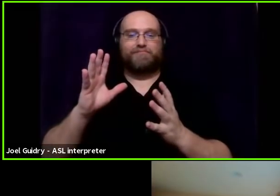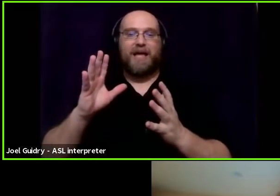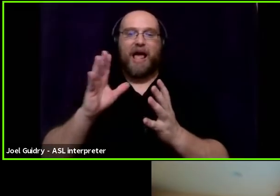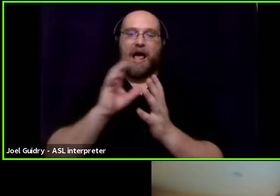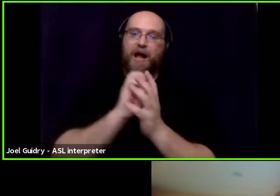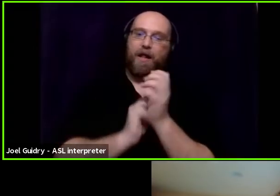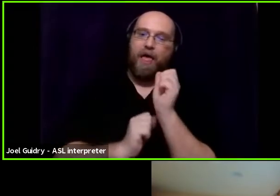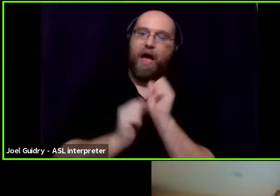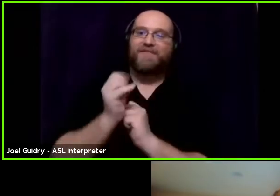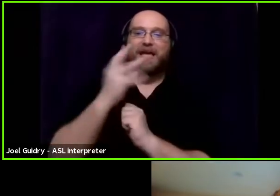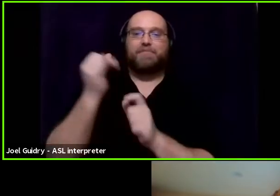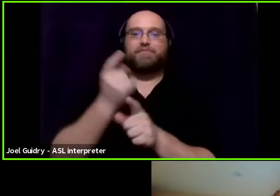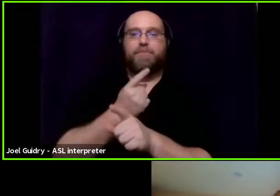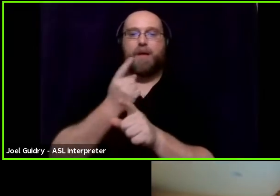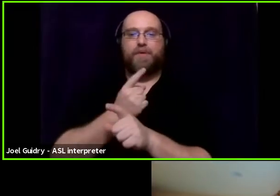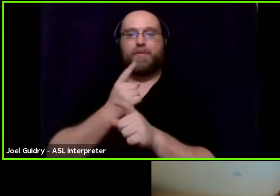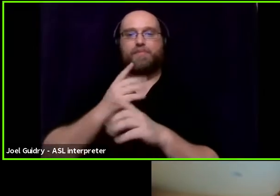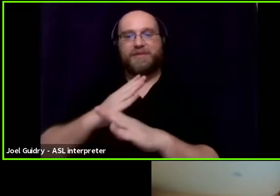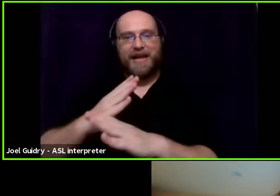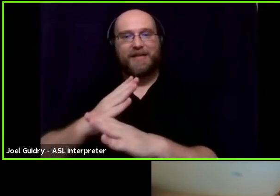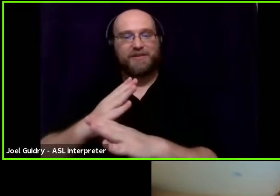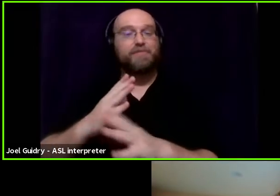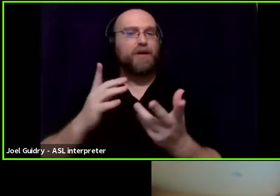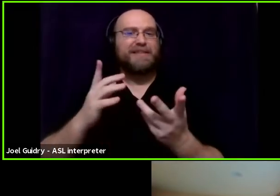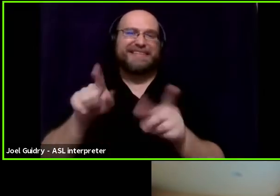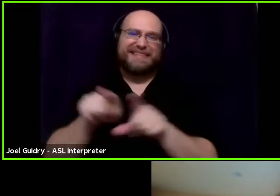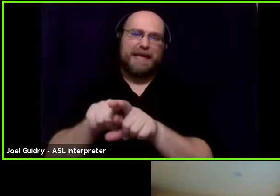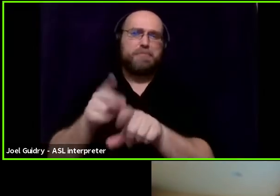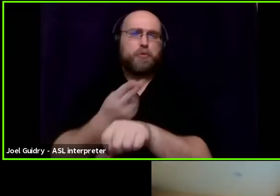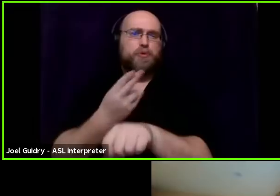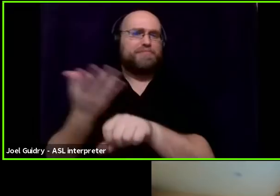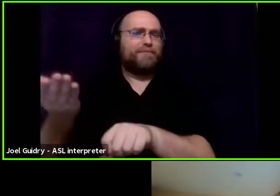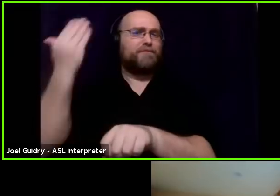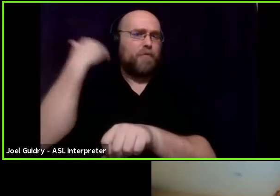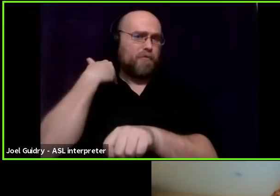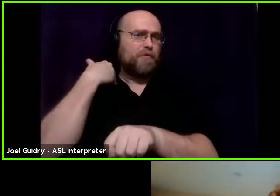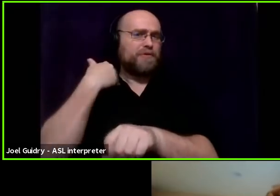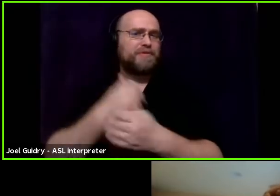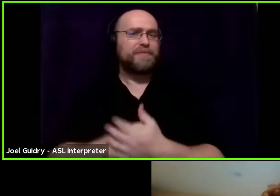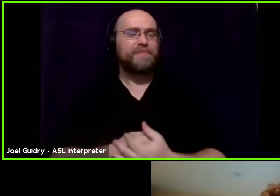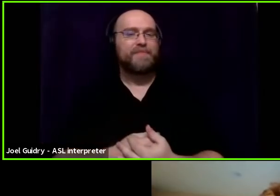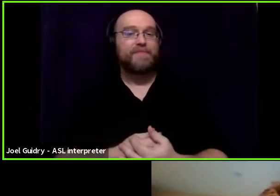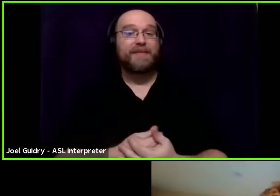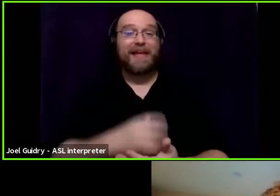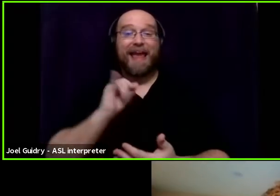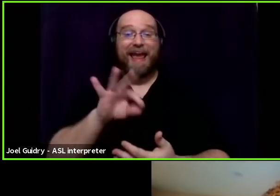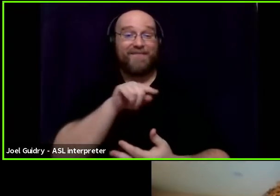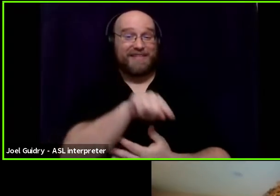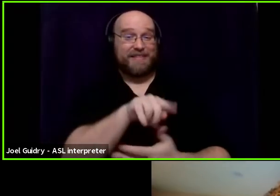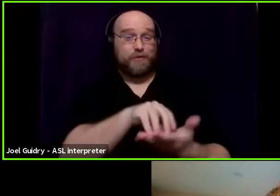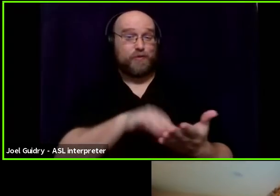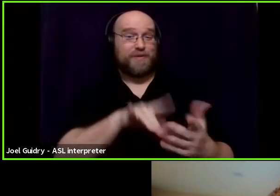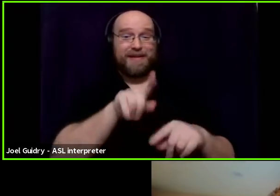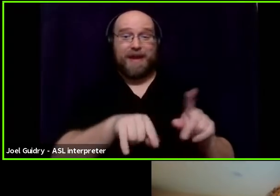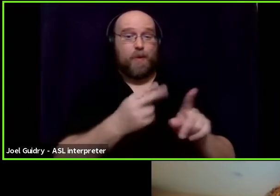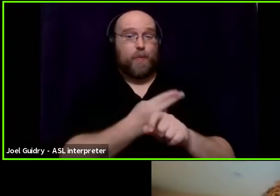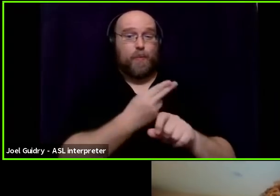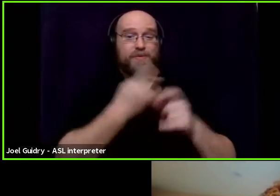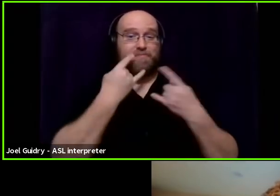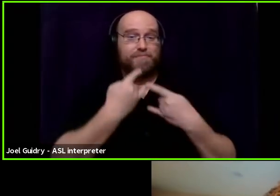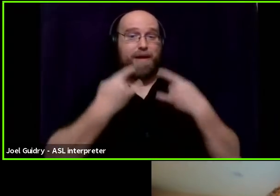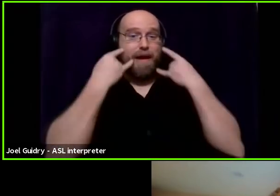protections that you would have been taking previously to that. And again, if that student cannot be masked, then the high